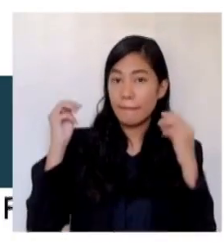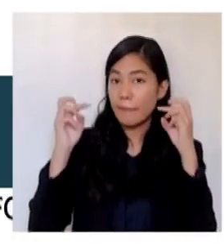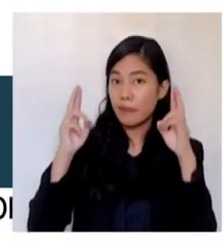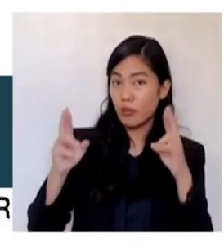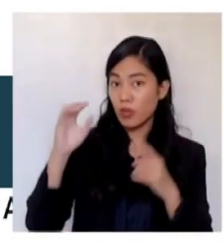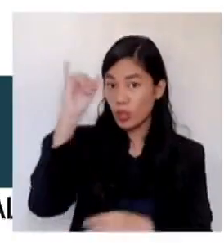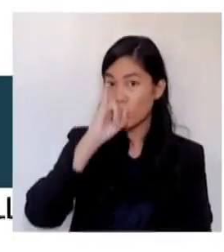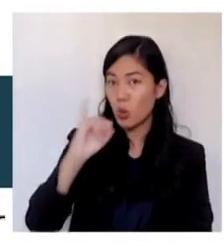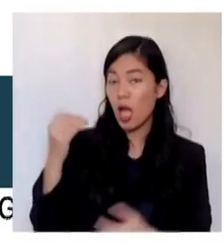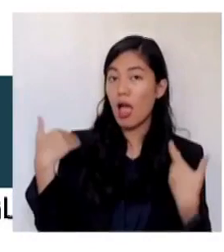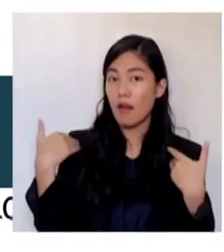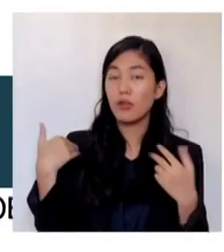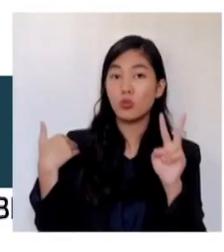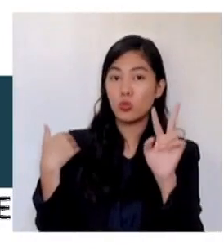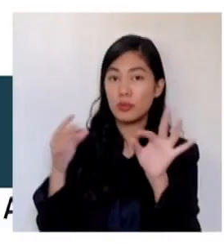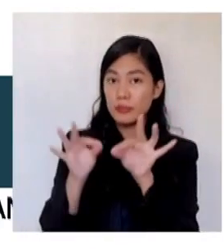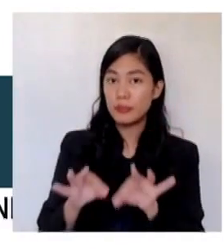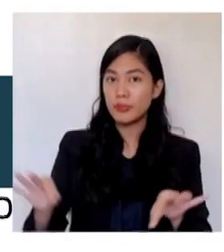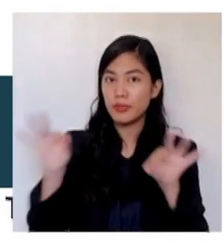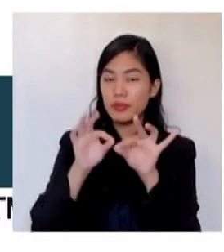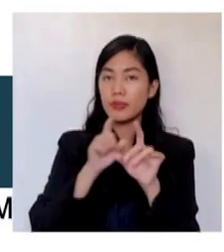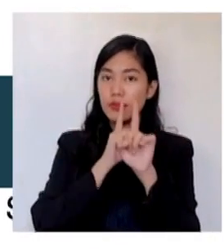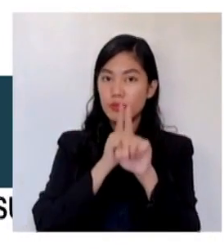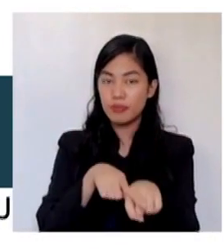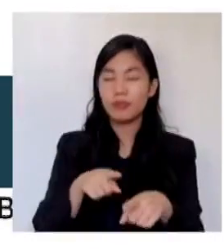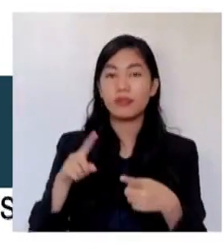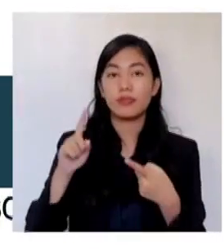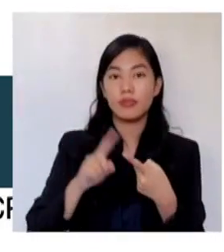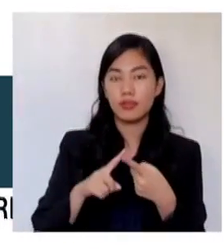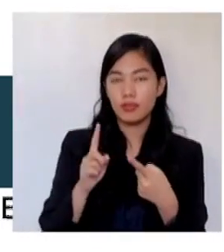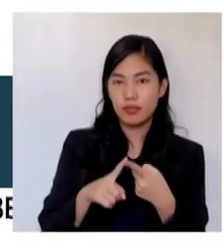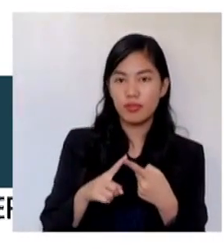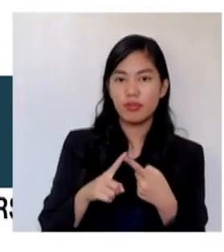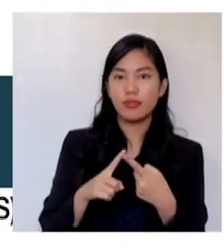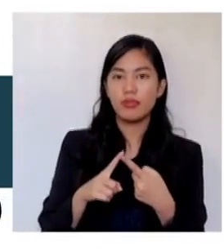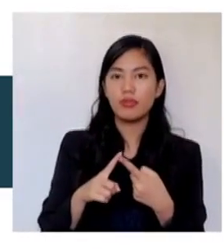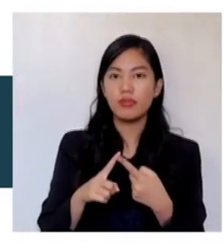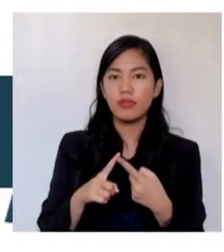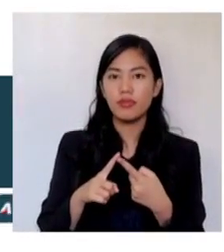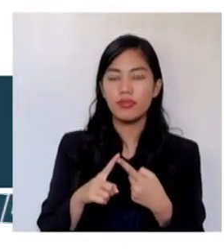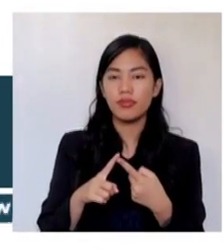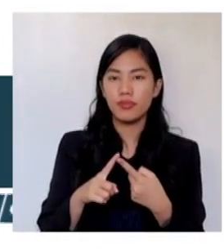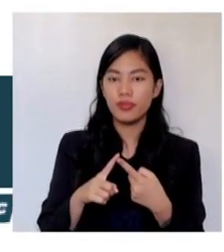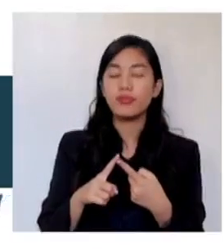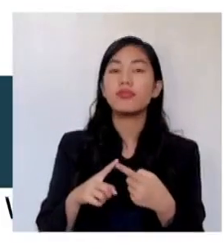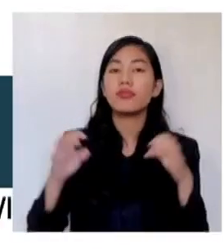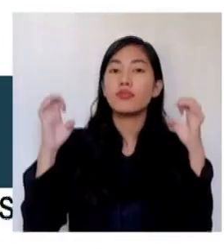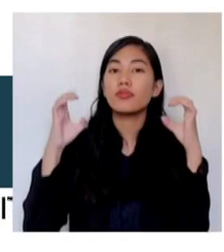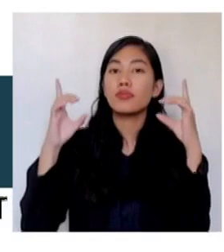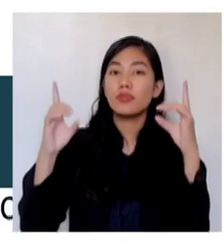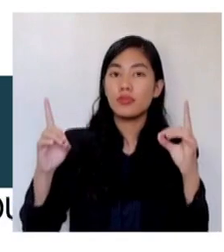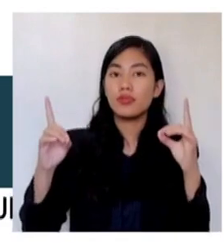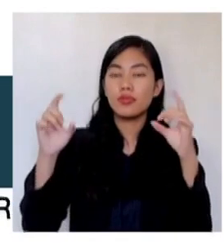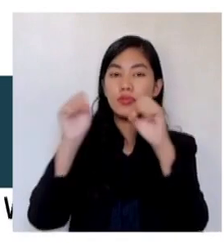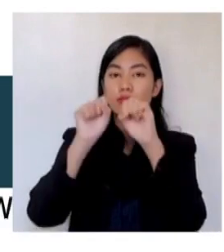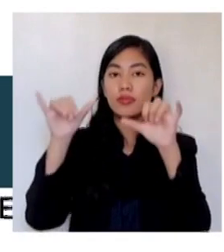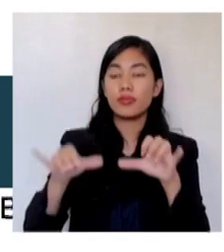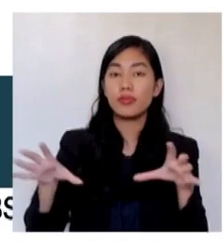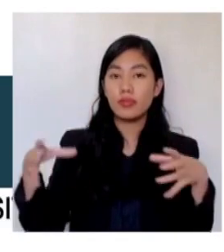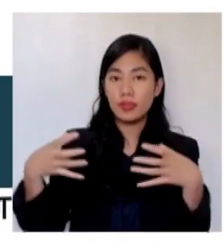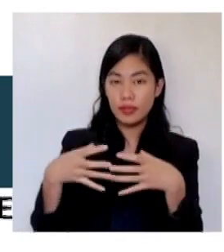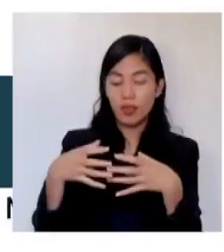factors to my mind. The share of the sector, the education sector, as far as the budget is